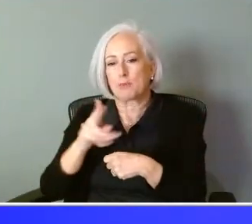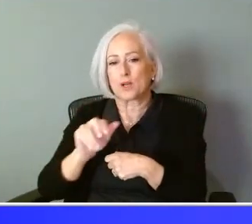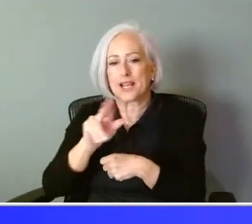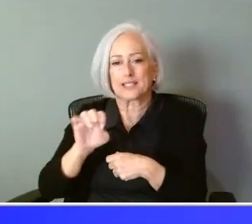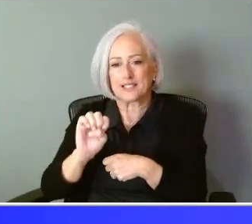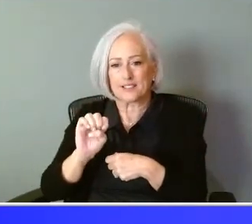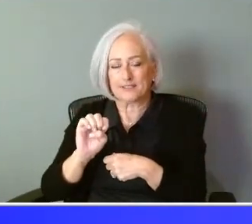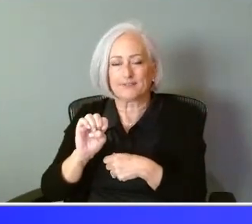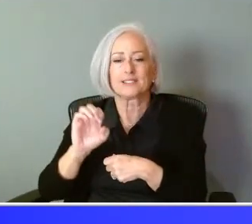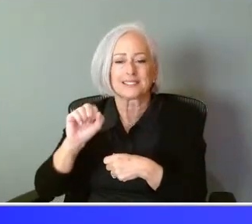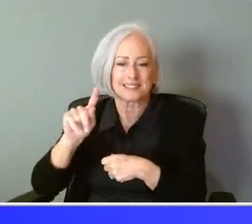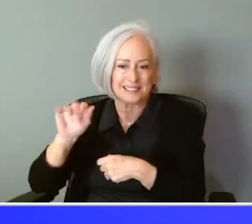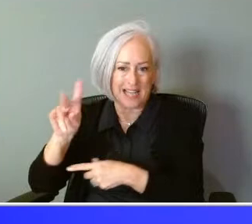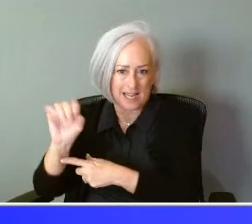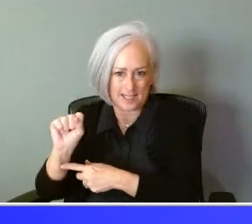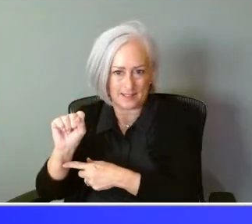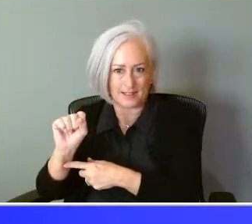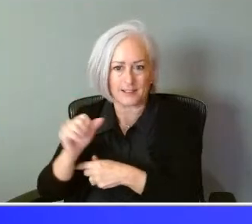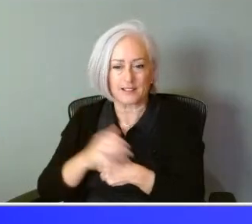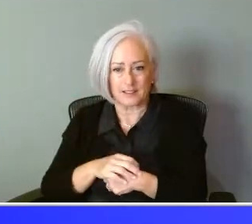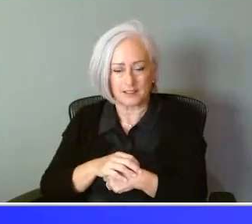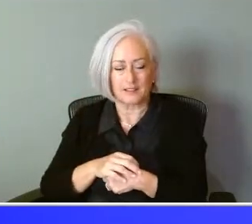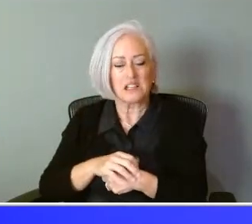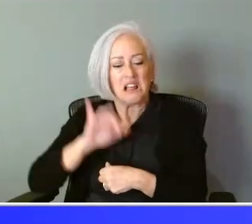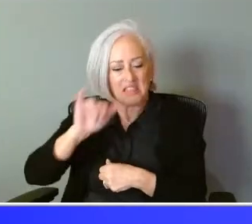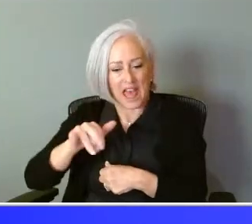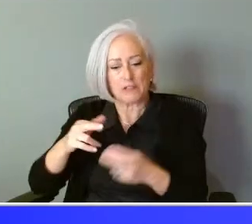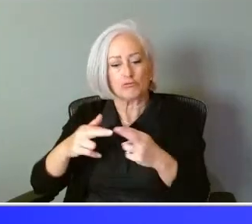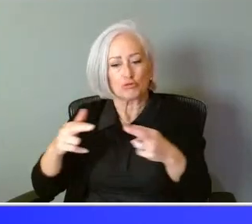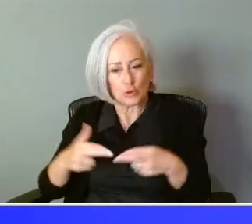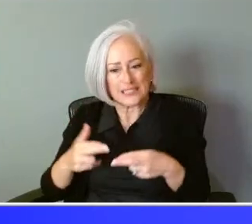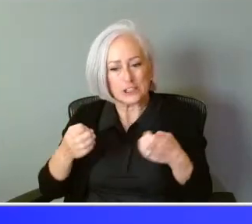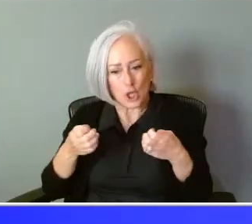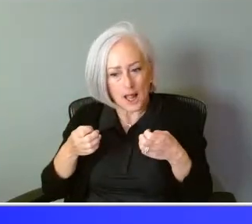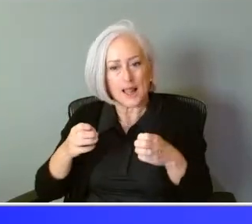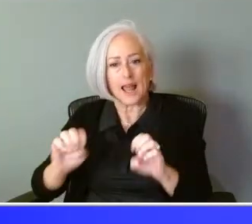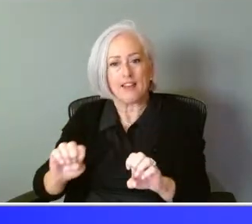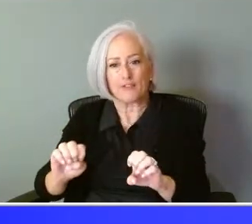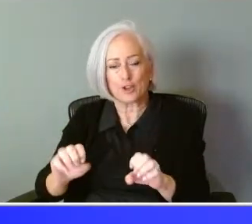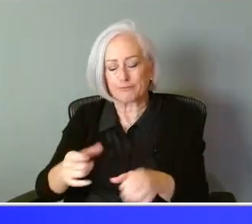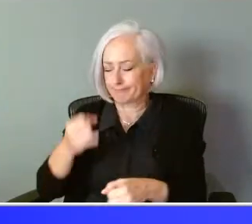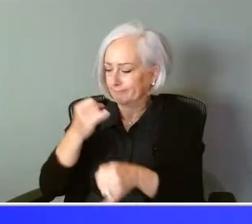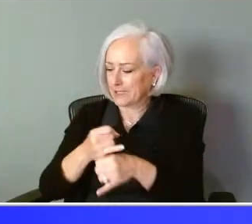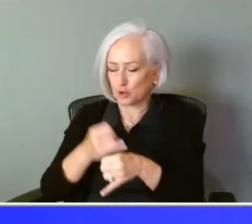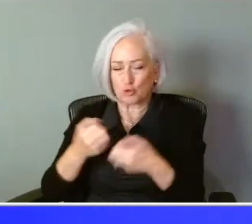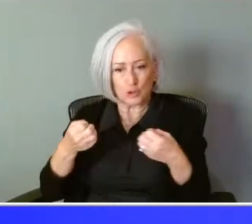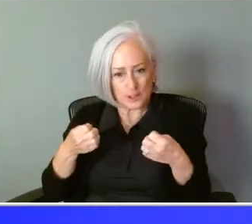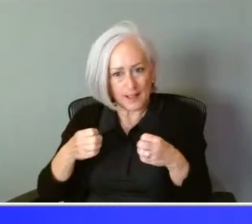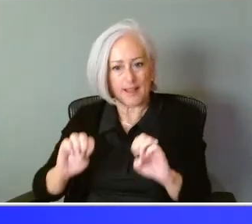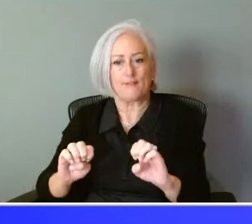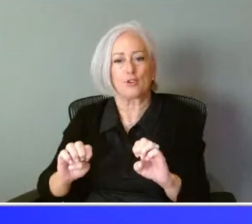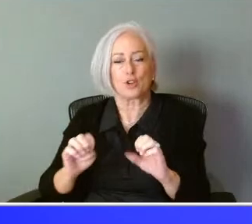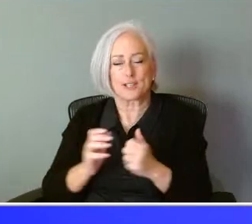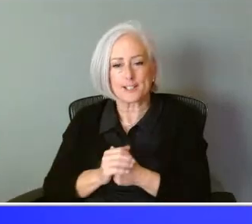a regional effort, an institution-wide effort, and I think the entire institution